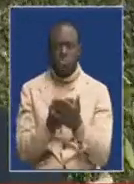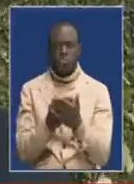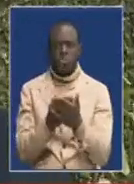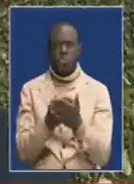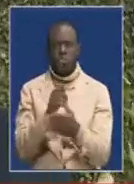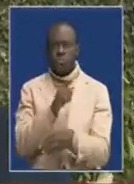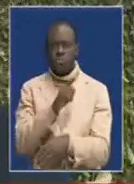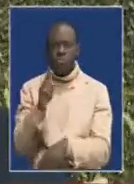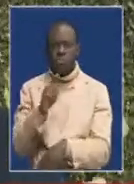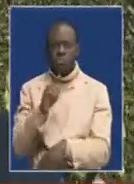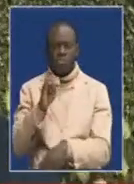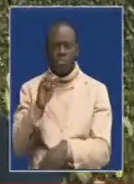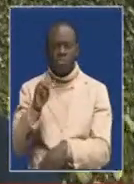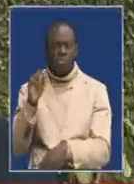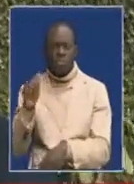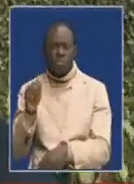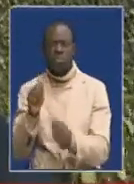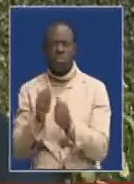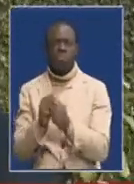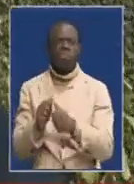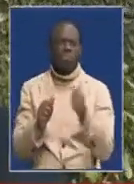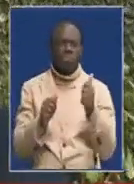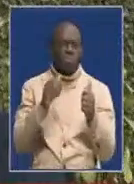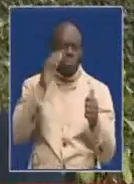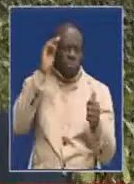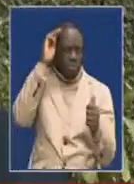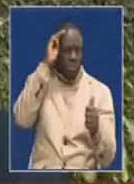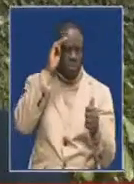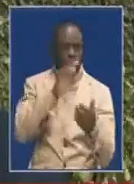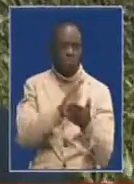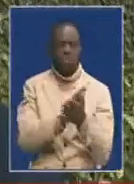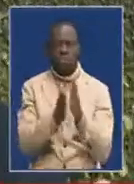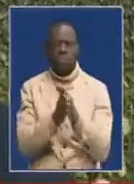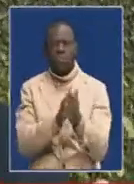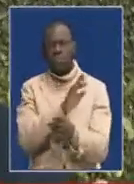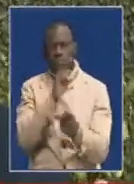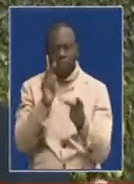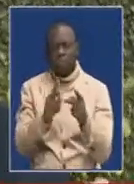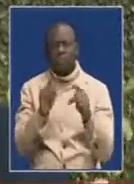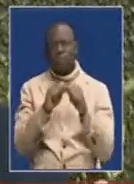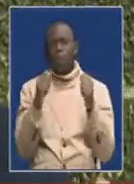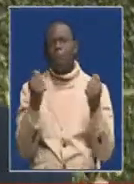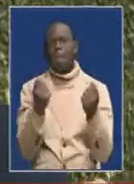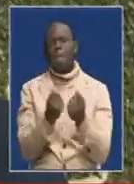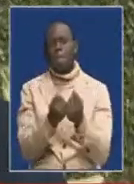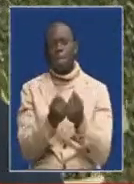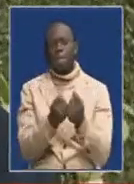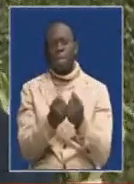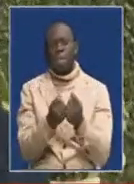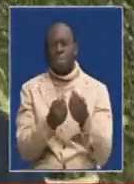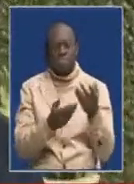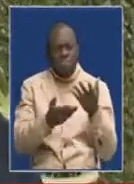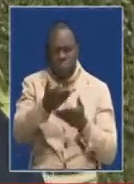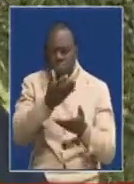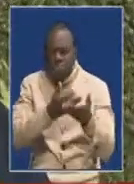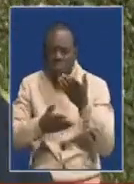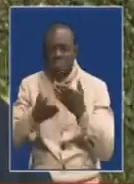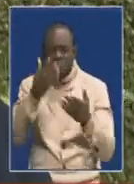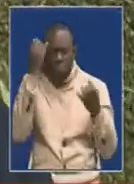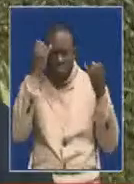other ministries, and of course other stakeholders, we are able to come together, reason together, and come up with